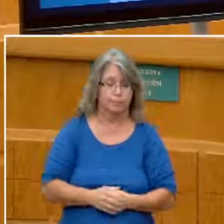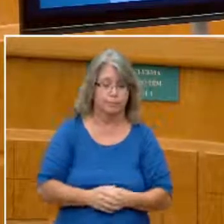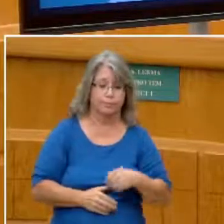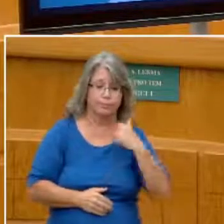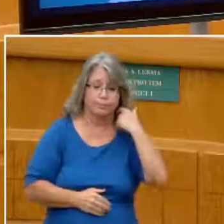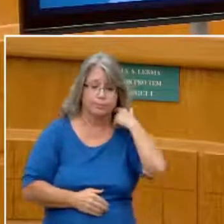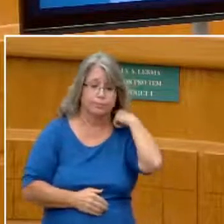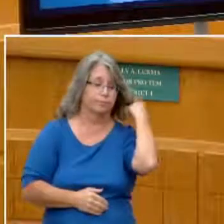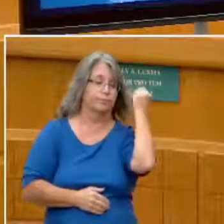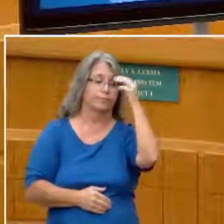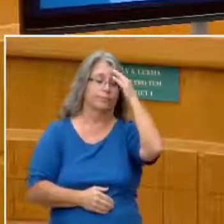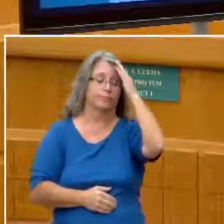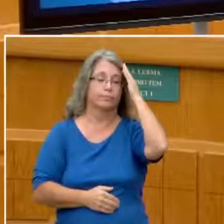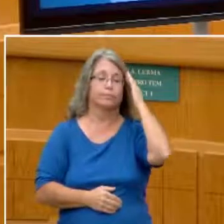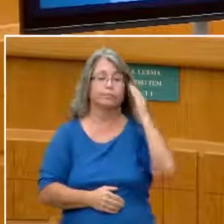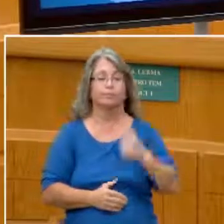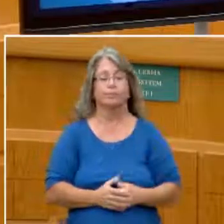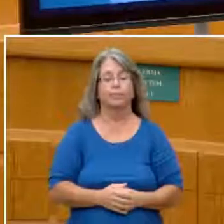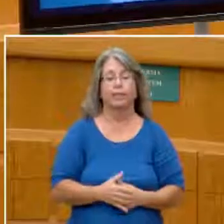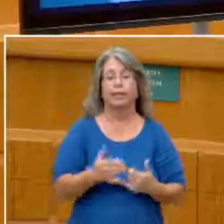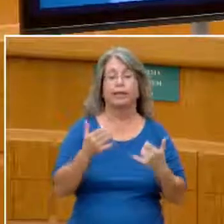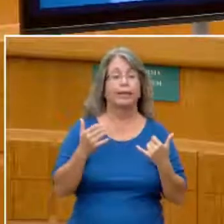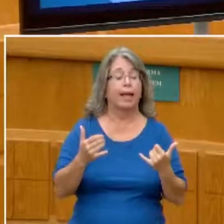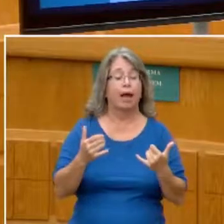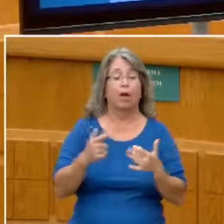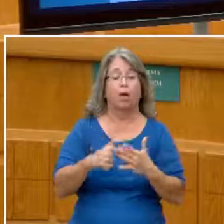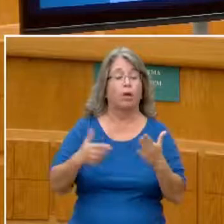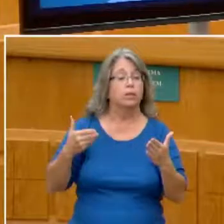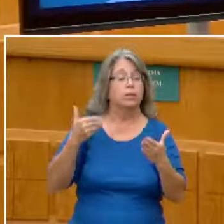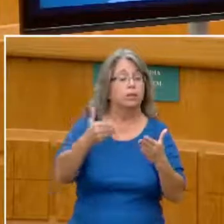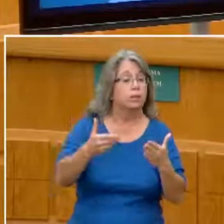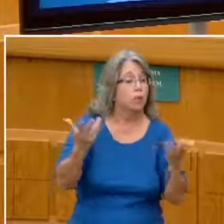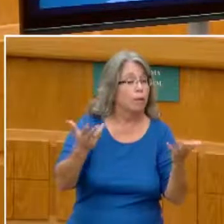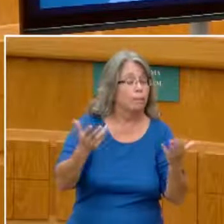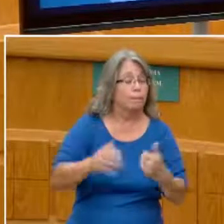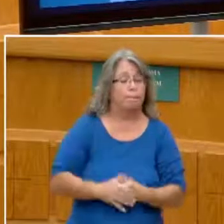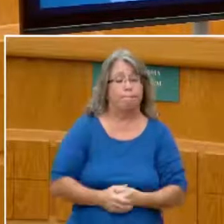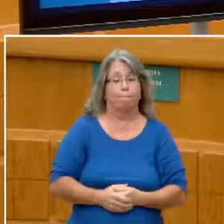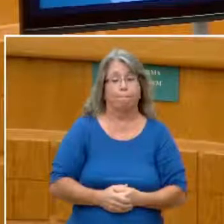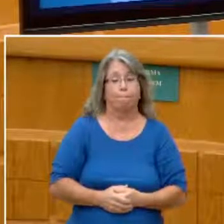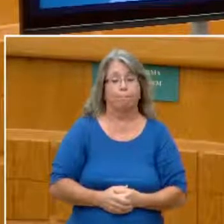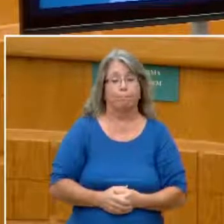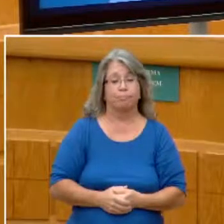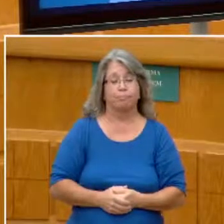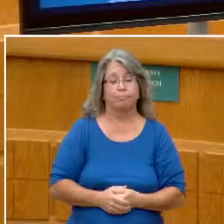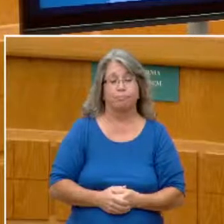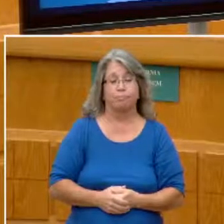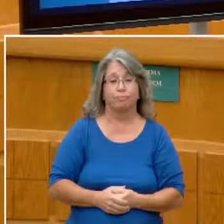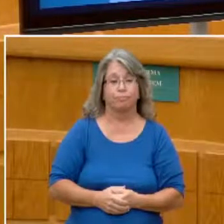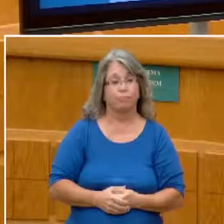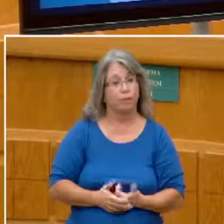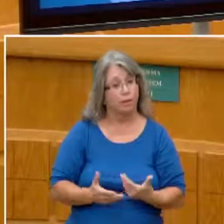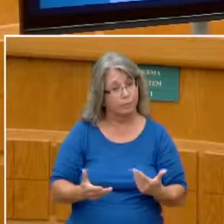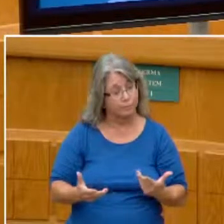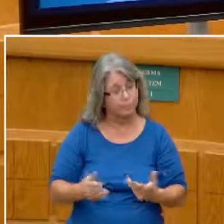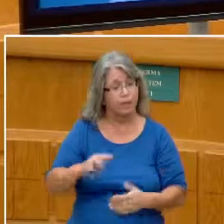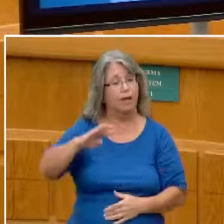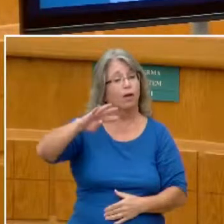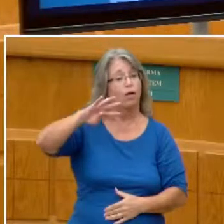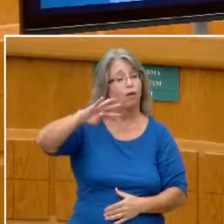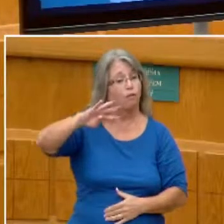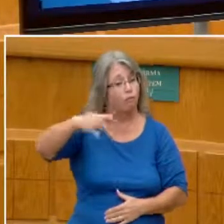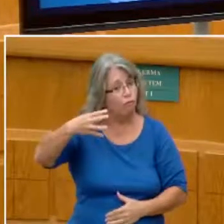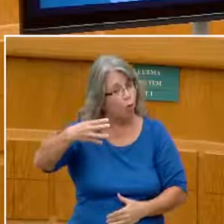So now, what's on the horizon? So there's a 4th dose of the Pfizer and the Moderna vaccine